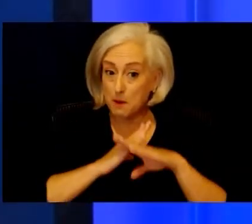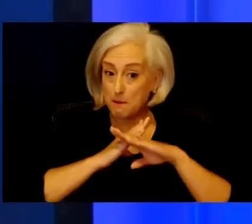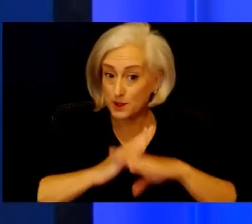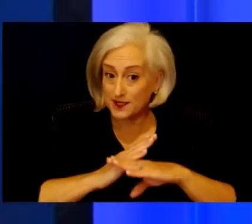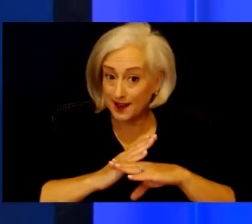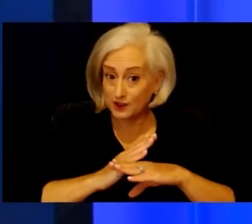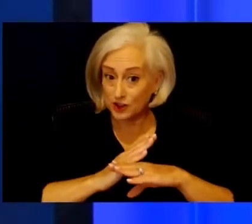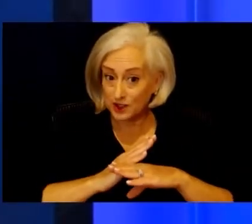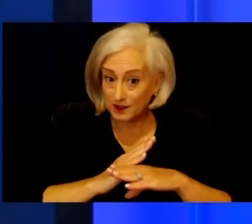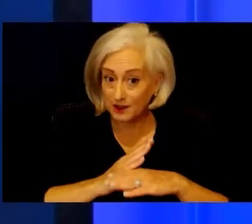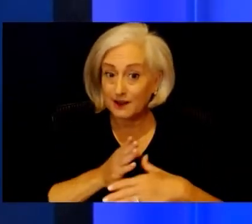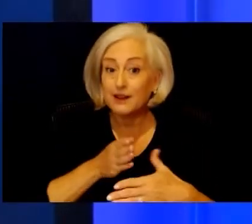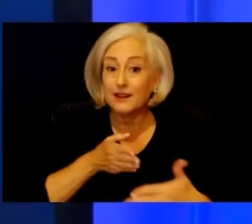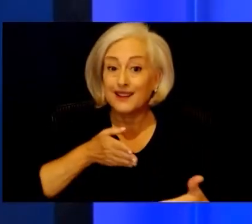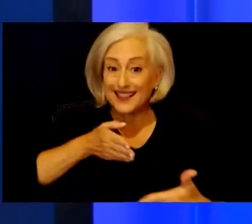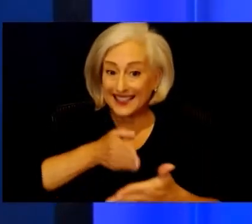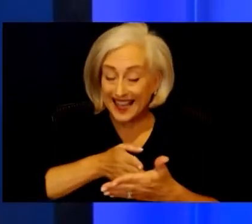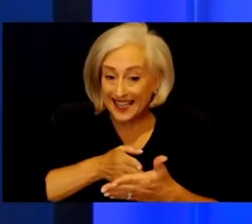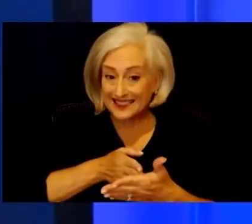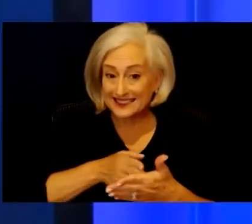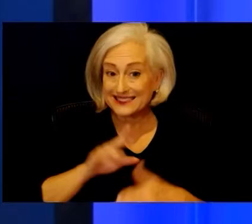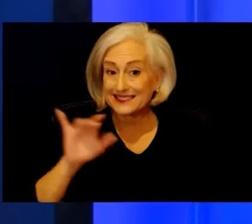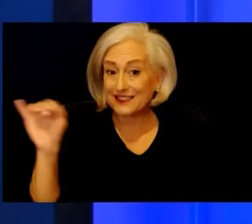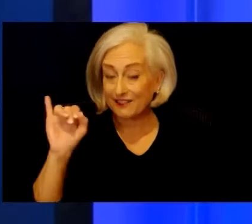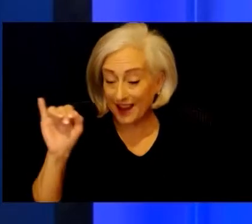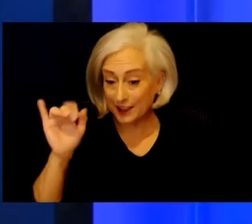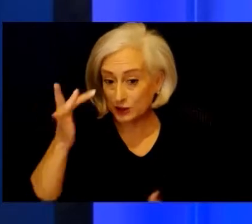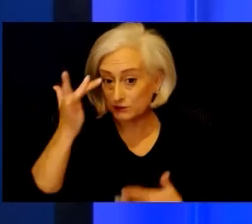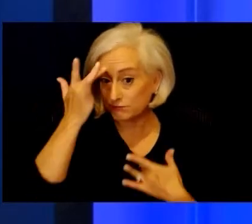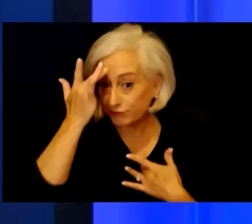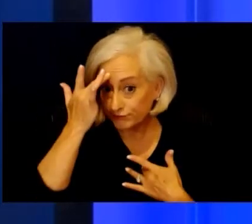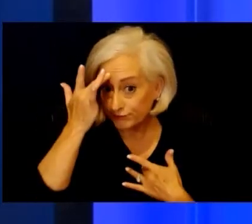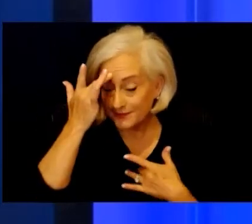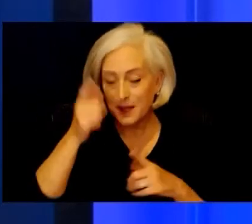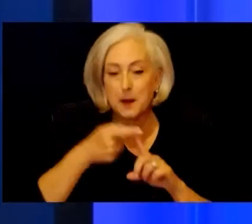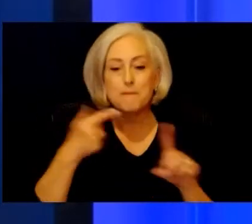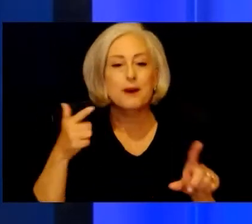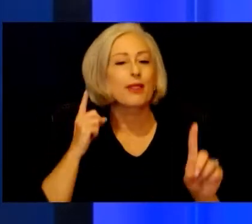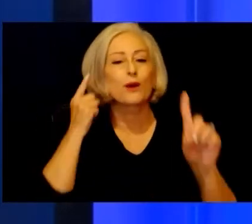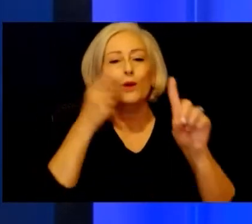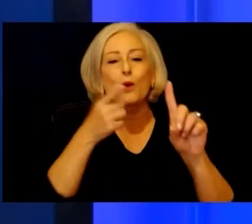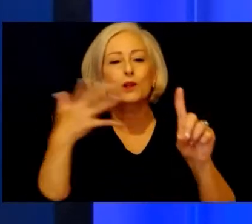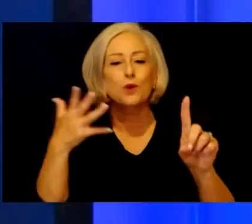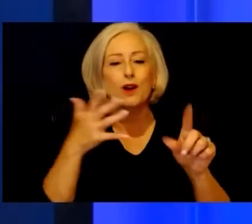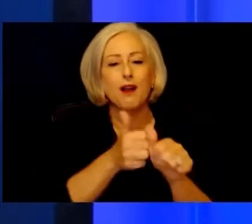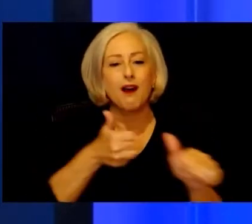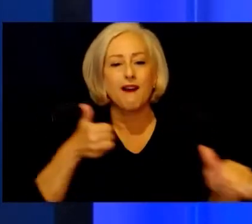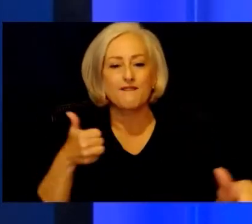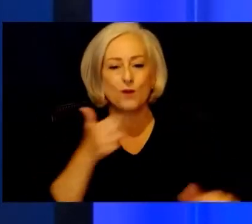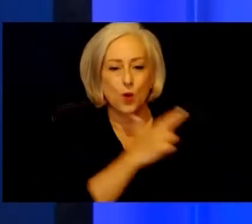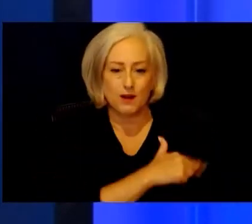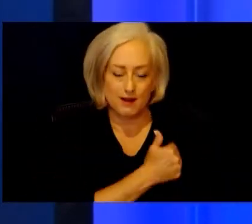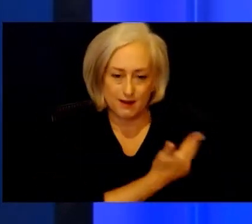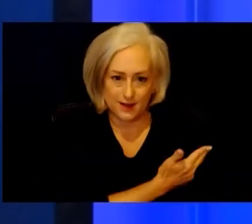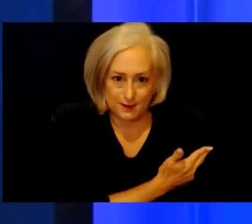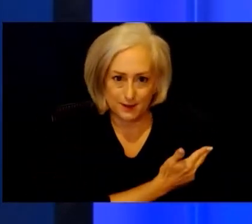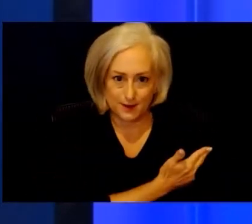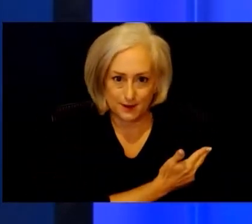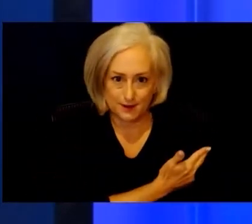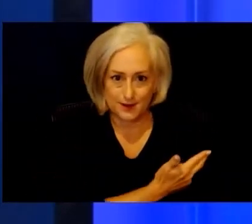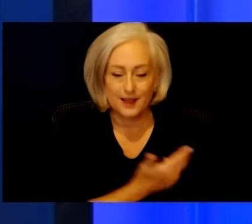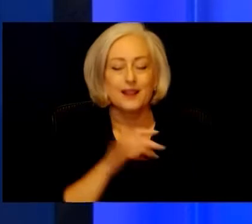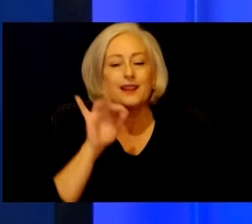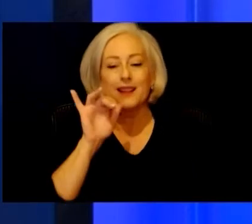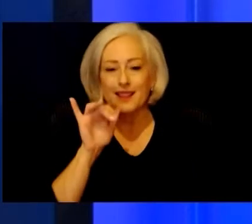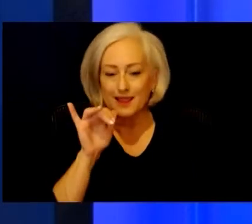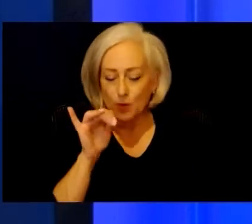infected, but really what they are for is to help protect you from going to the hospital. That's what we continue to see. We've always said we would like